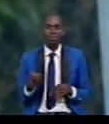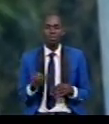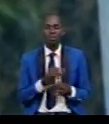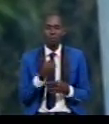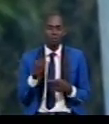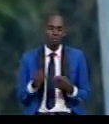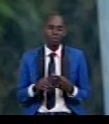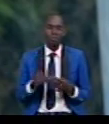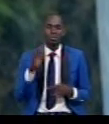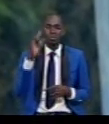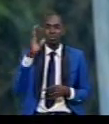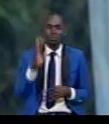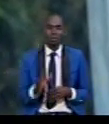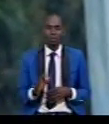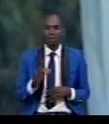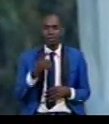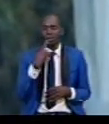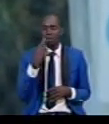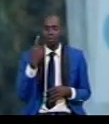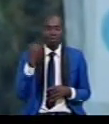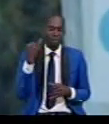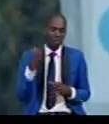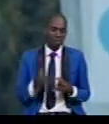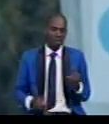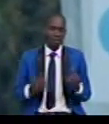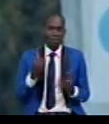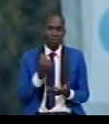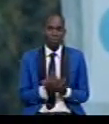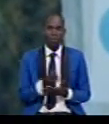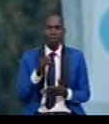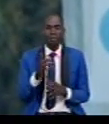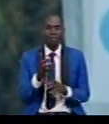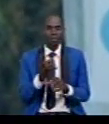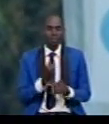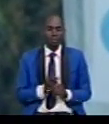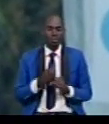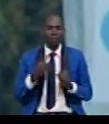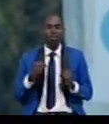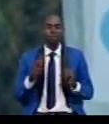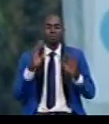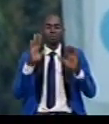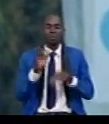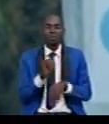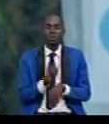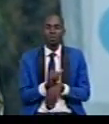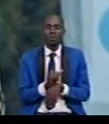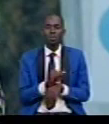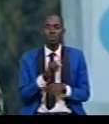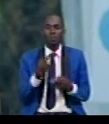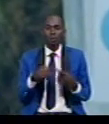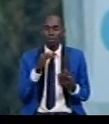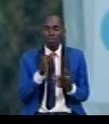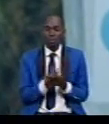Kumuyi said the last amen, I received the healing. When he said that I should do